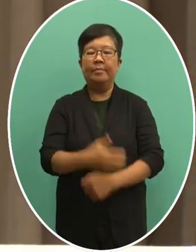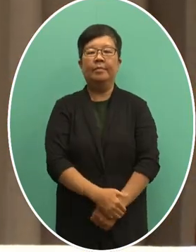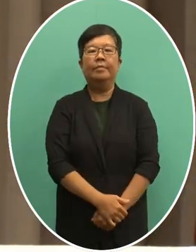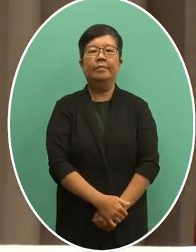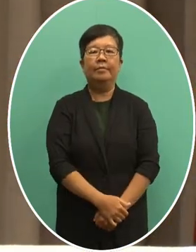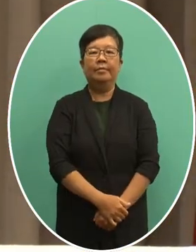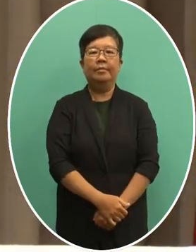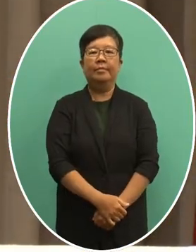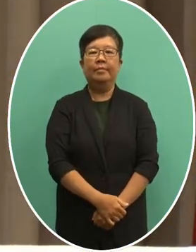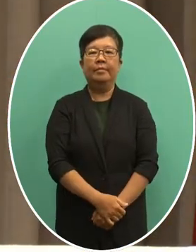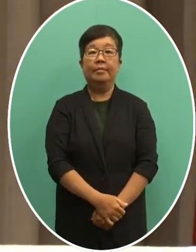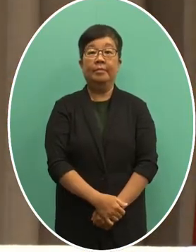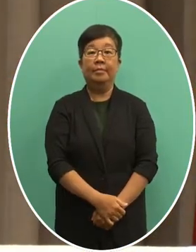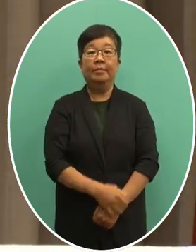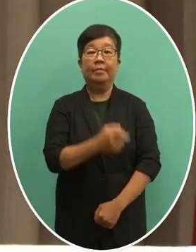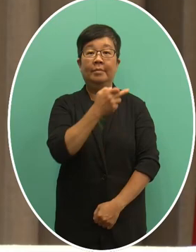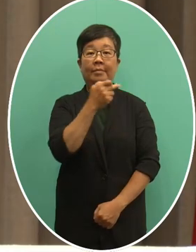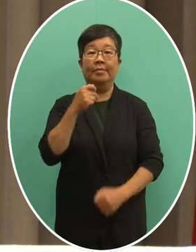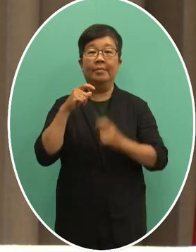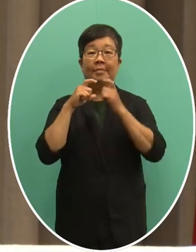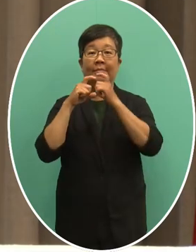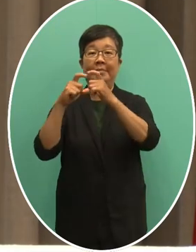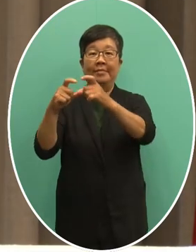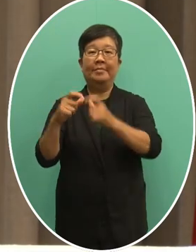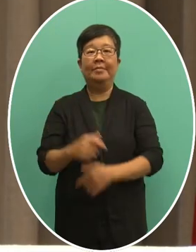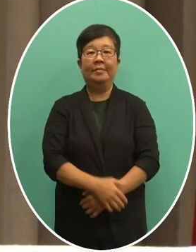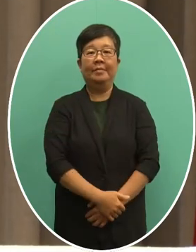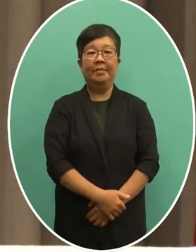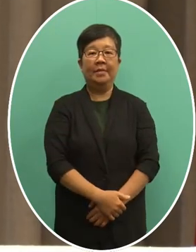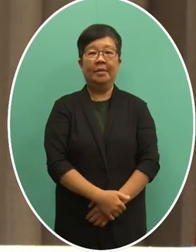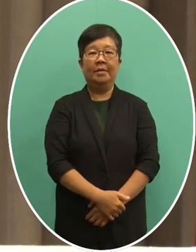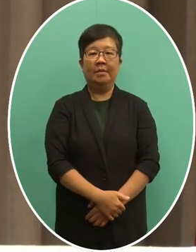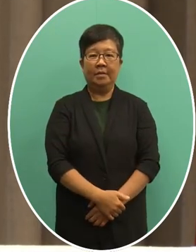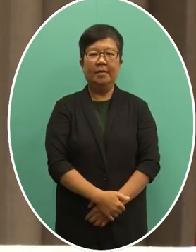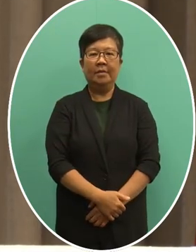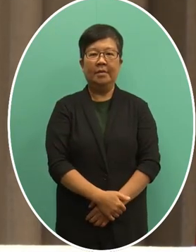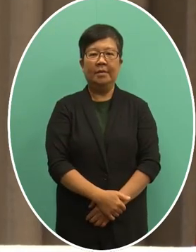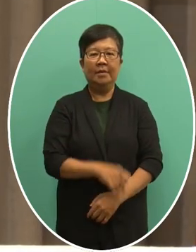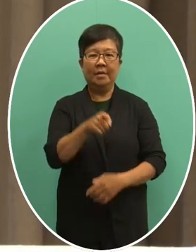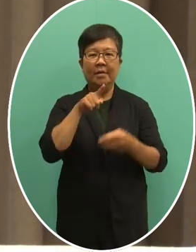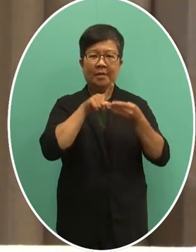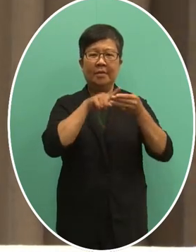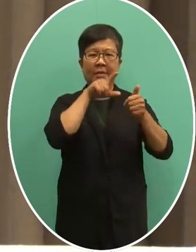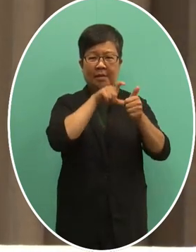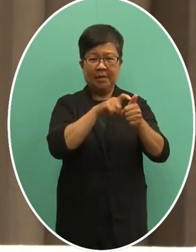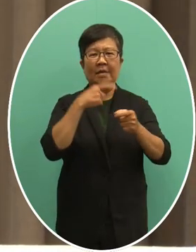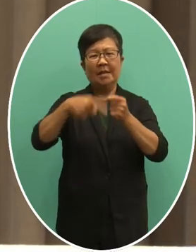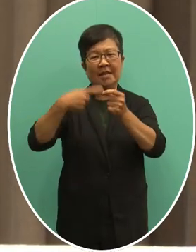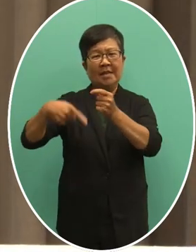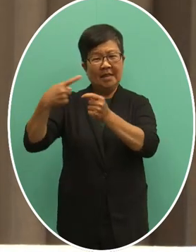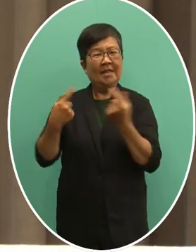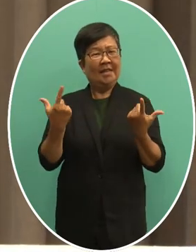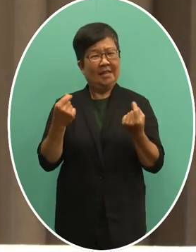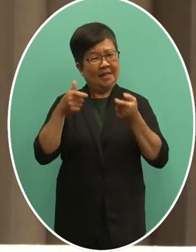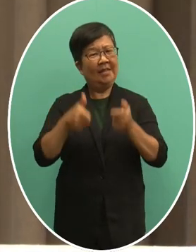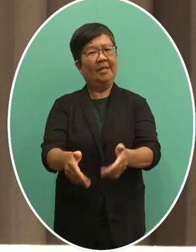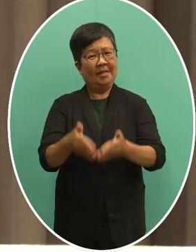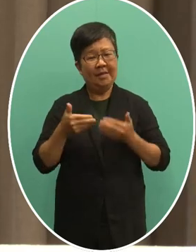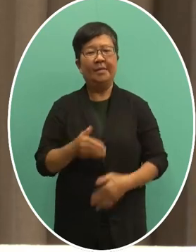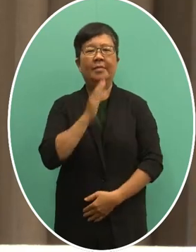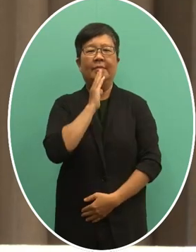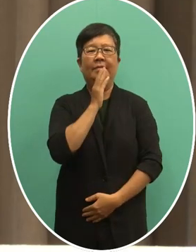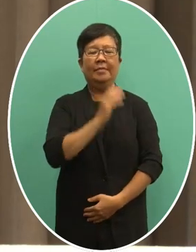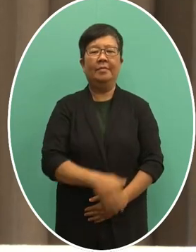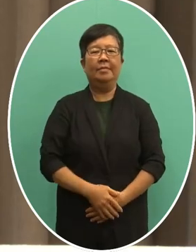Not only this yearEvery year is very importantfor Taiwan to be participatedin United